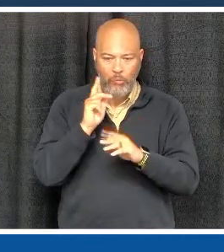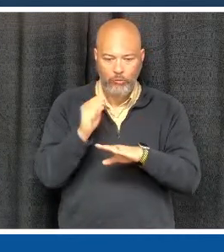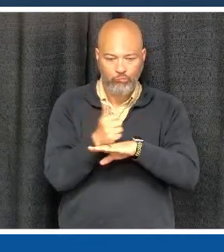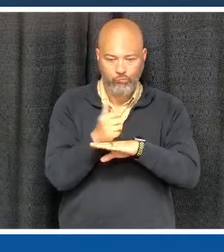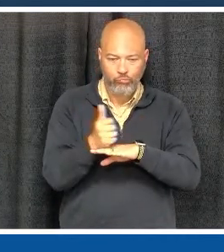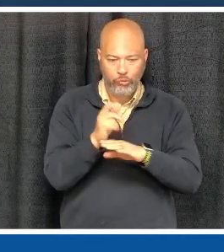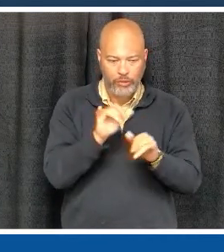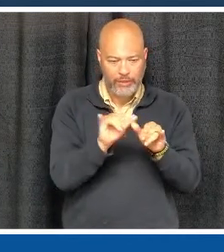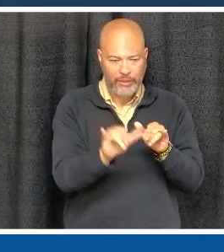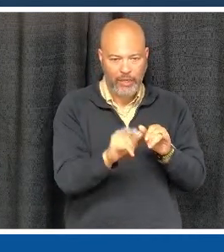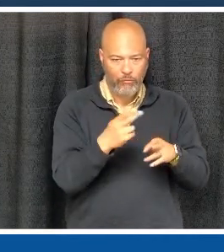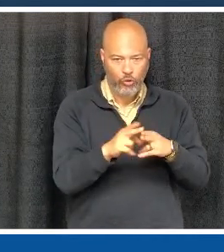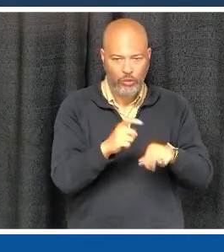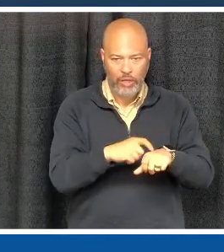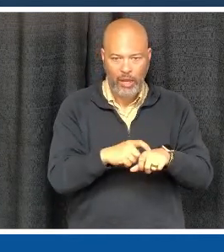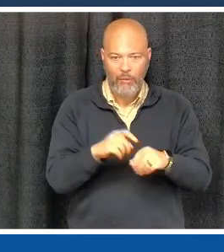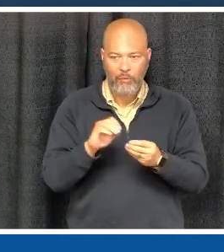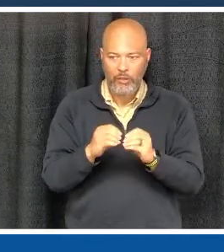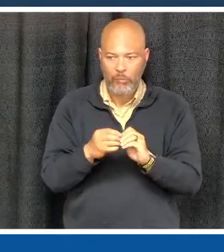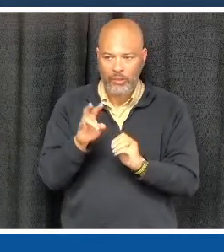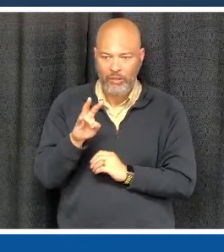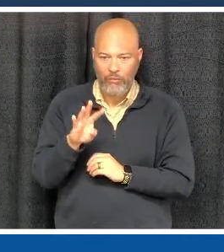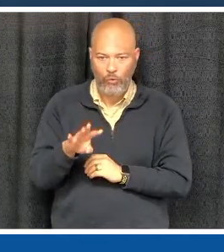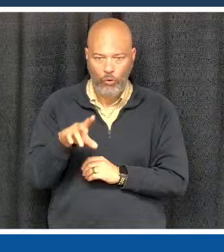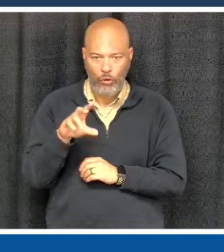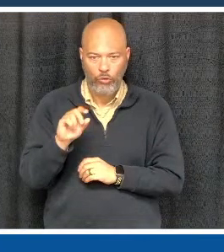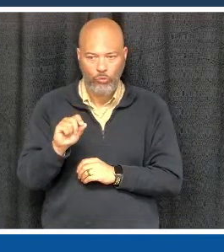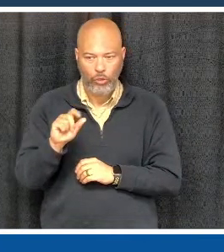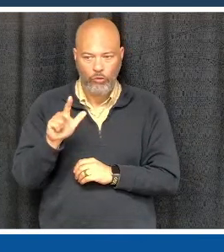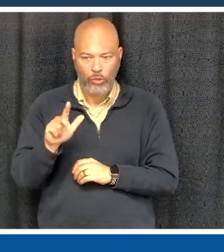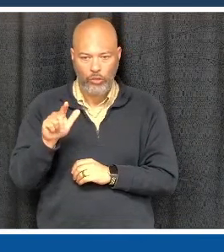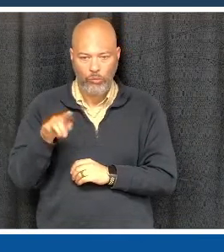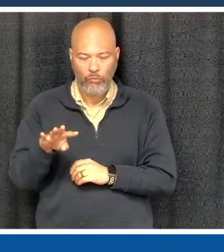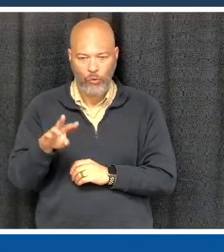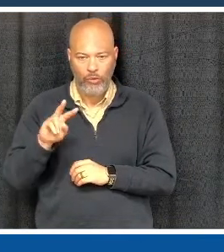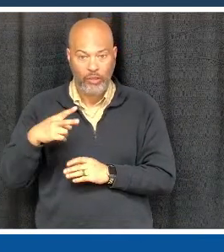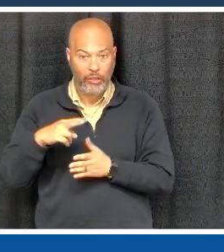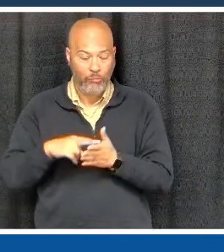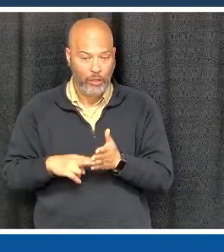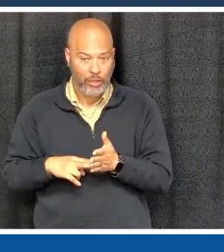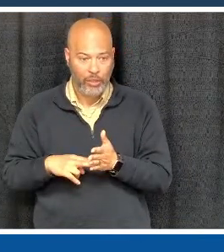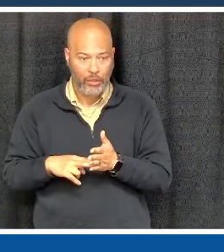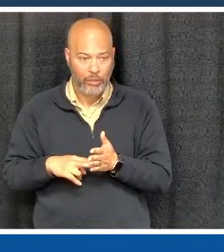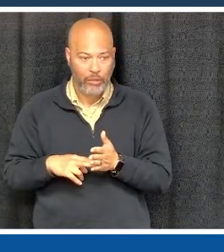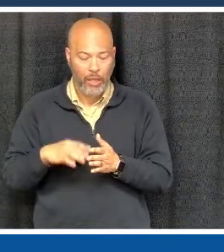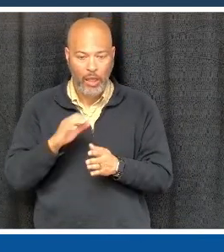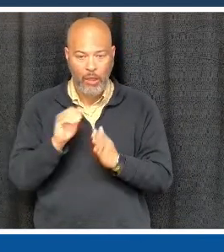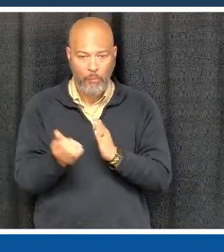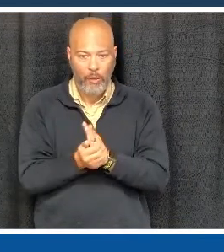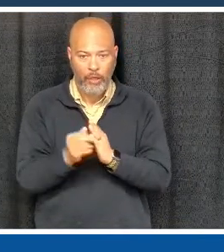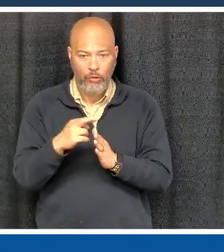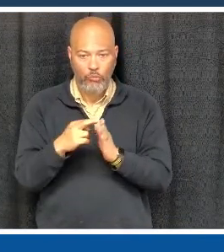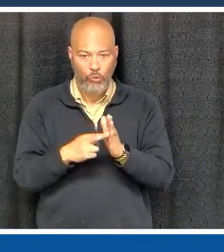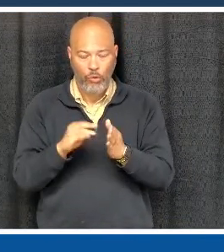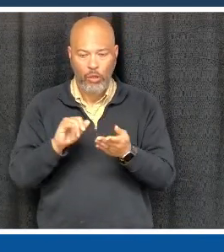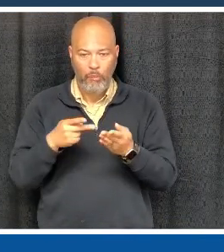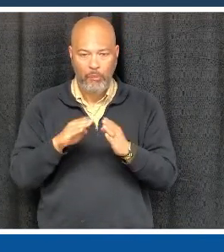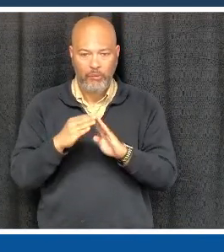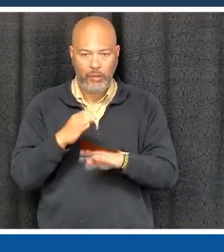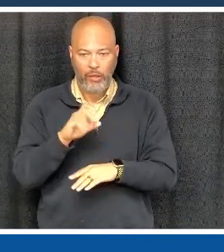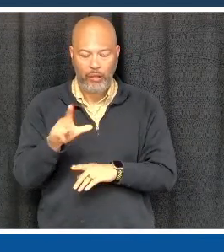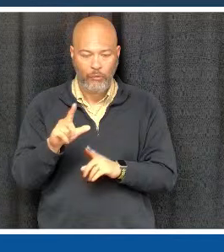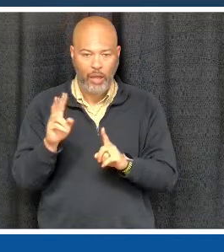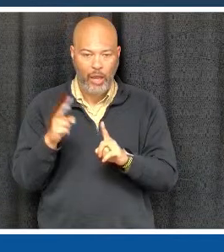consideration. Ordinance 74, 2023-24, second reading, amending the zoning ordinance and map of the city